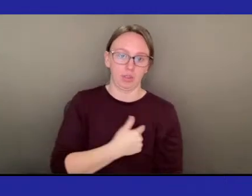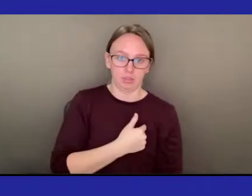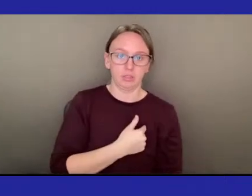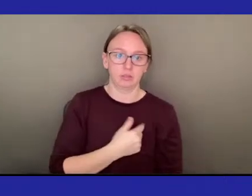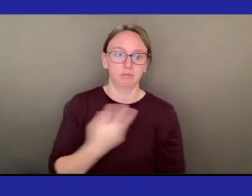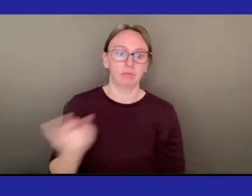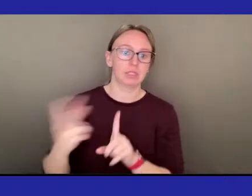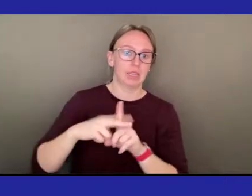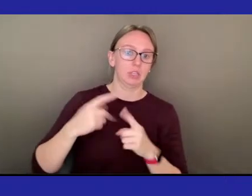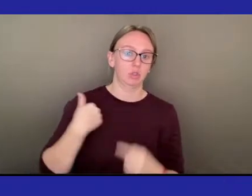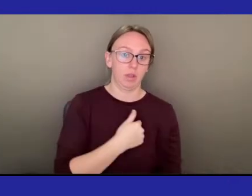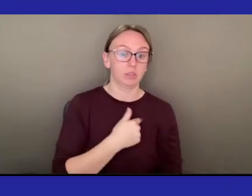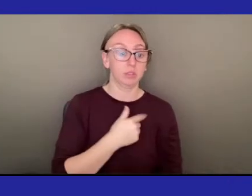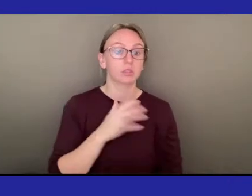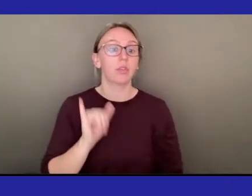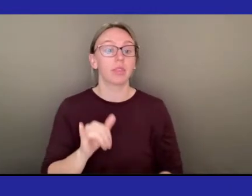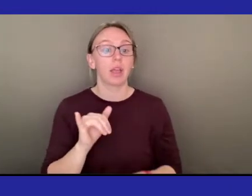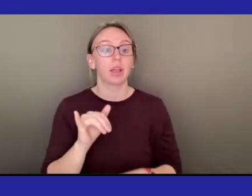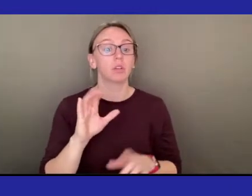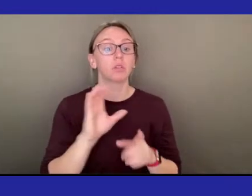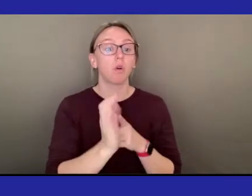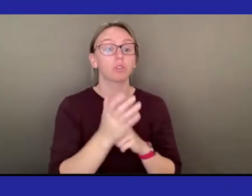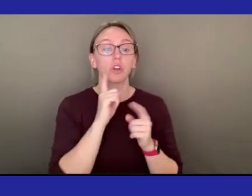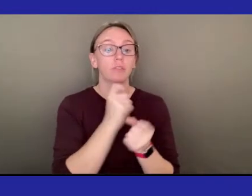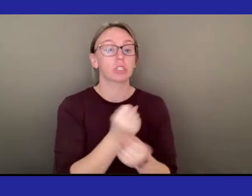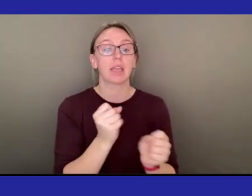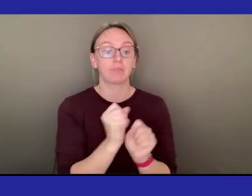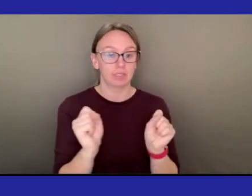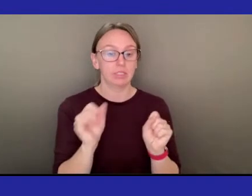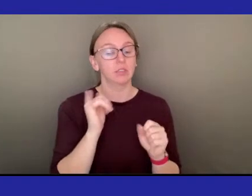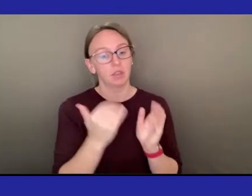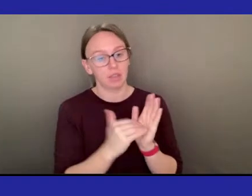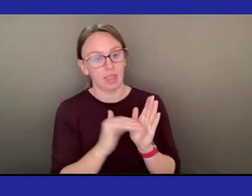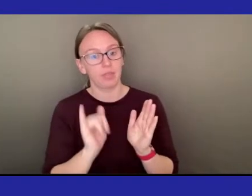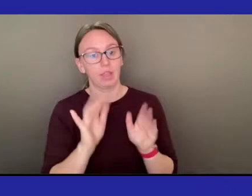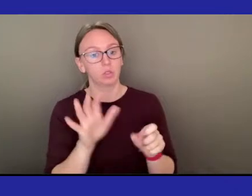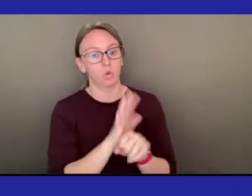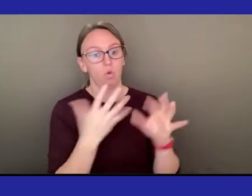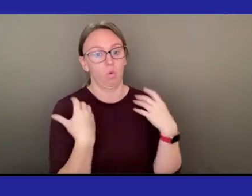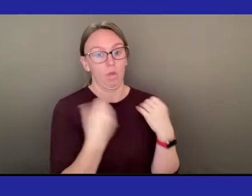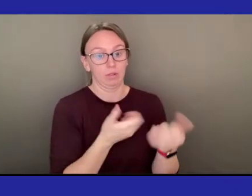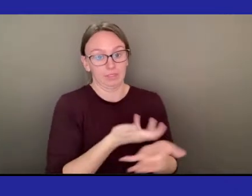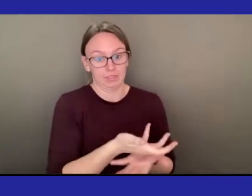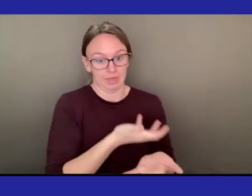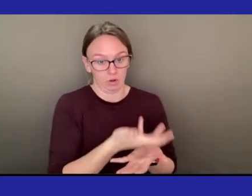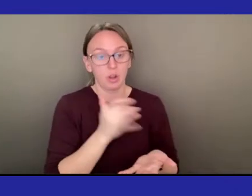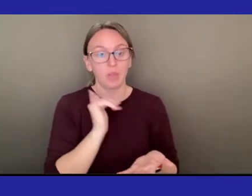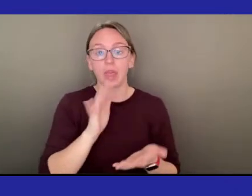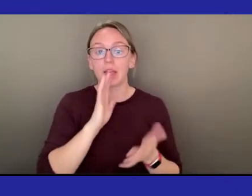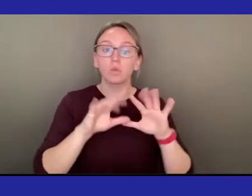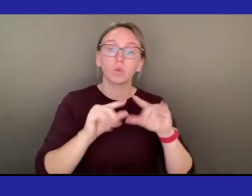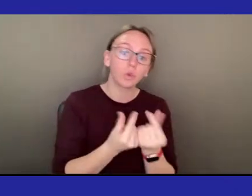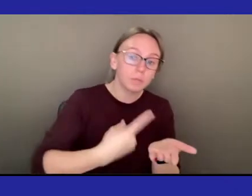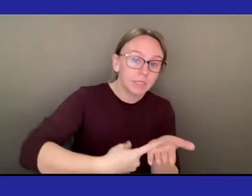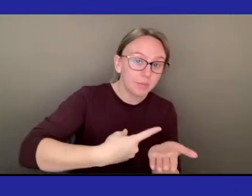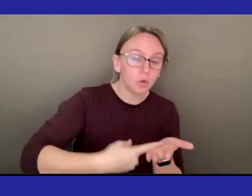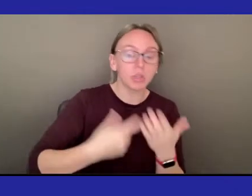total wellness encounters, as a reminder, these are H3 debriefs, one-on-one, group debriefs, wellness rounds,